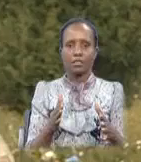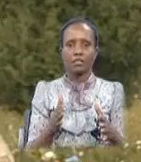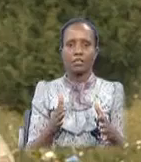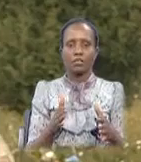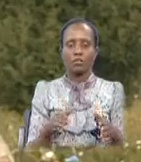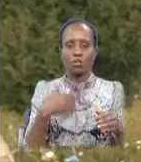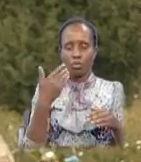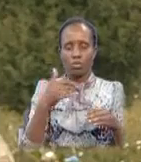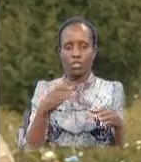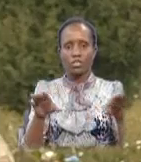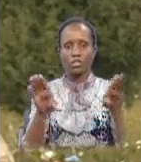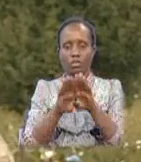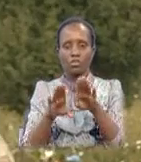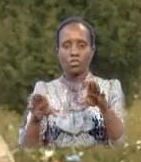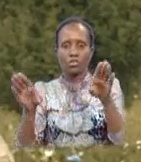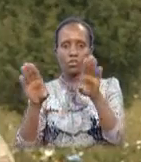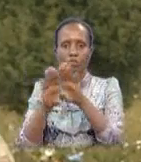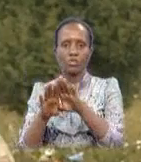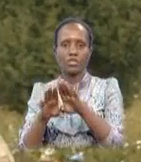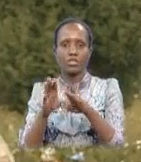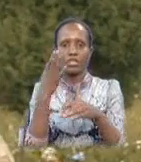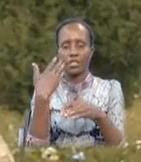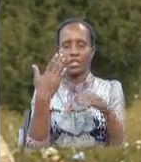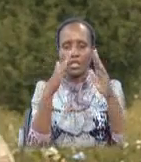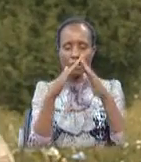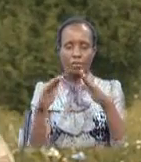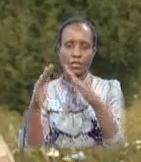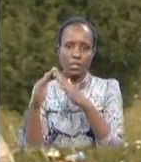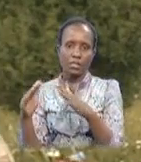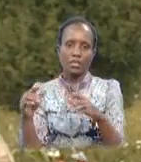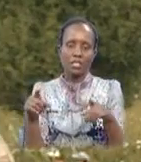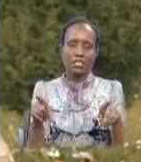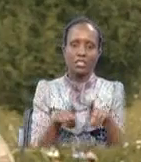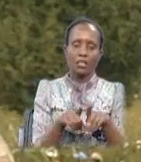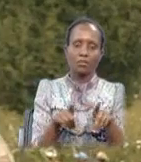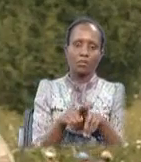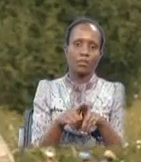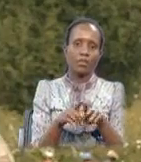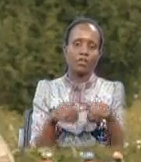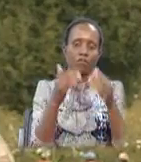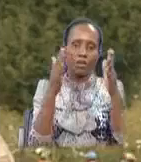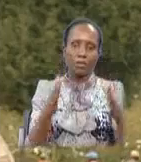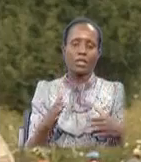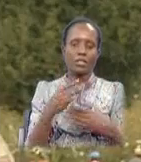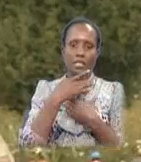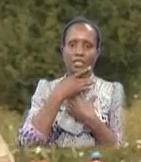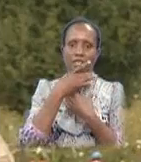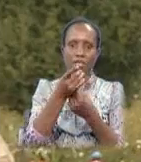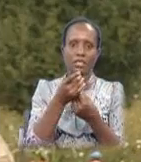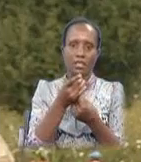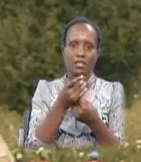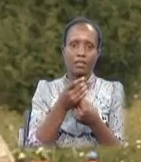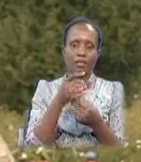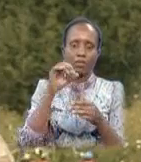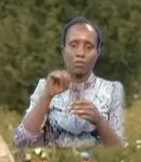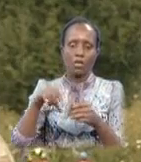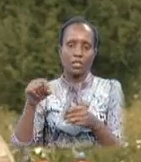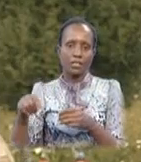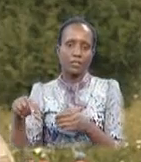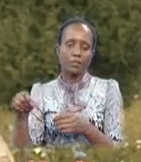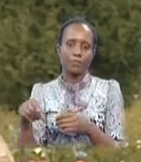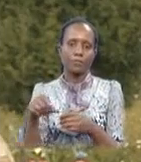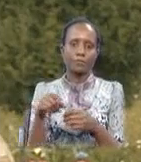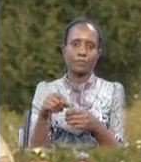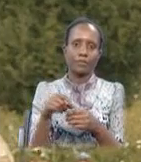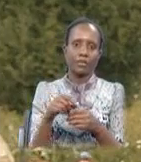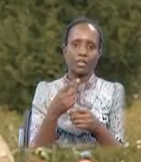the doors always of the greenhouses. And the farmers here are more interested in planting tomatoes.